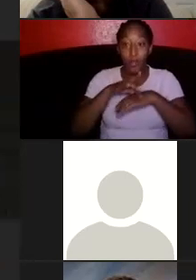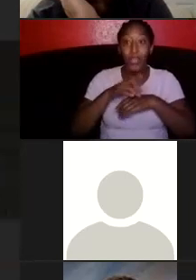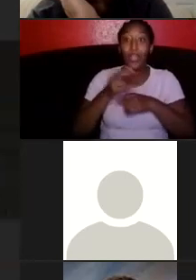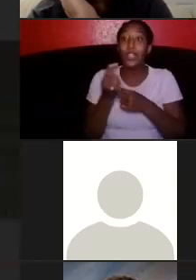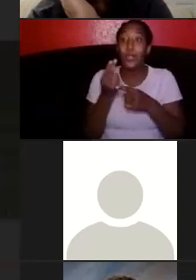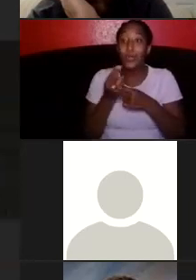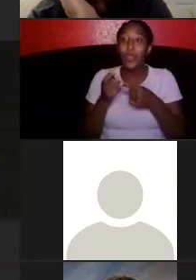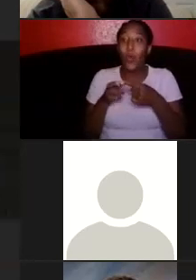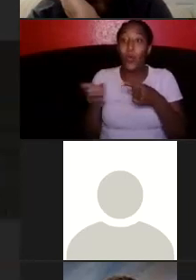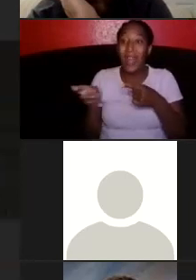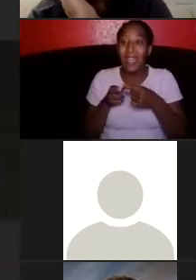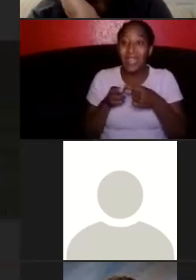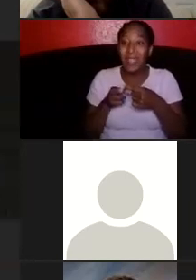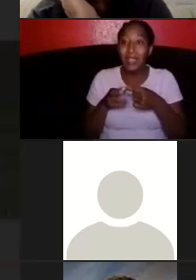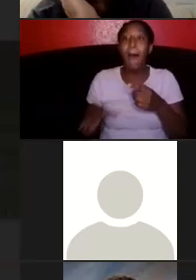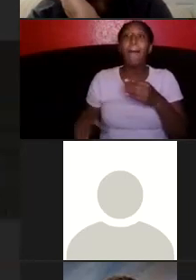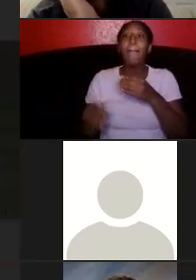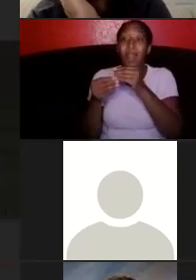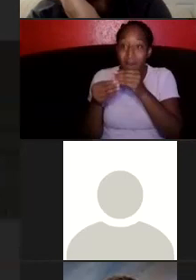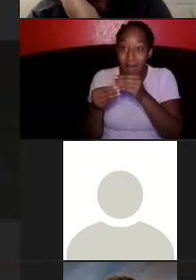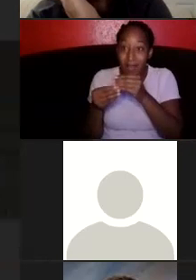Does that make sense to you?